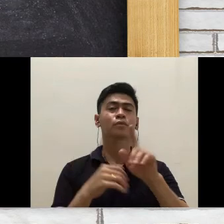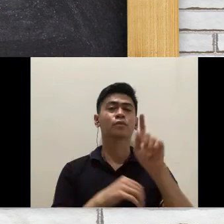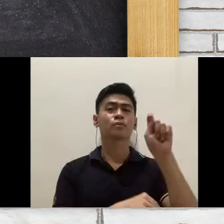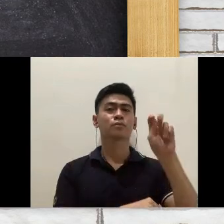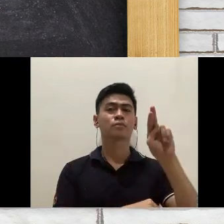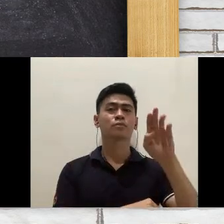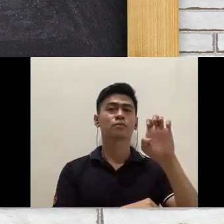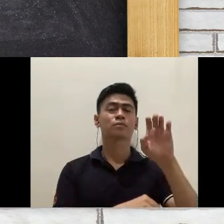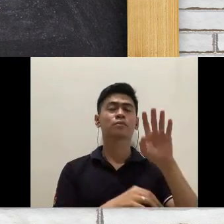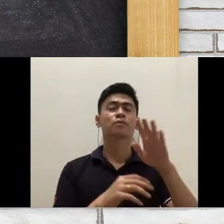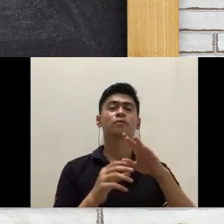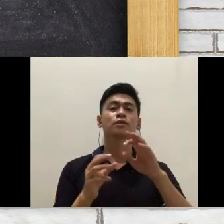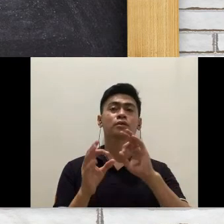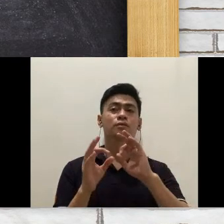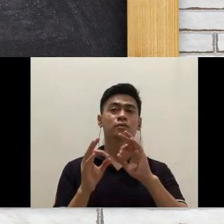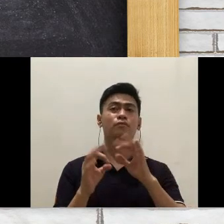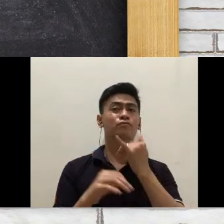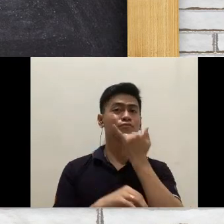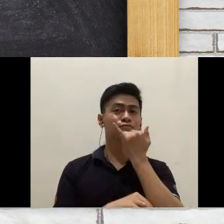Ready?